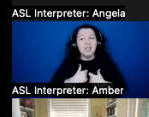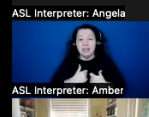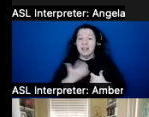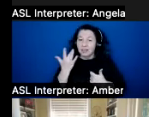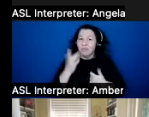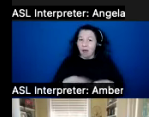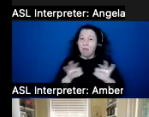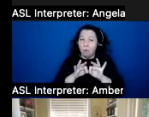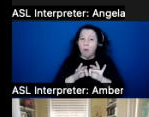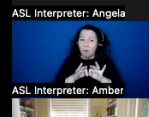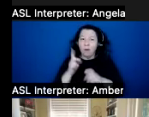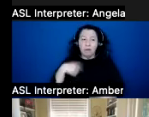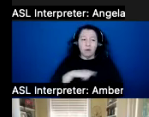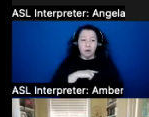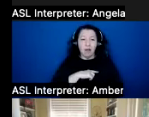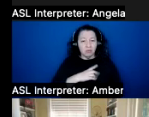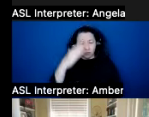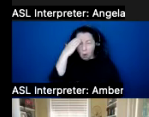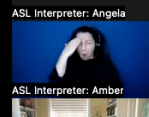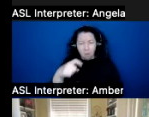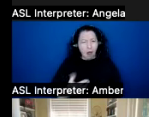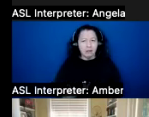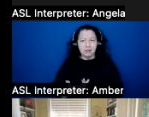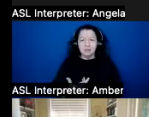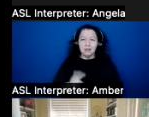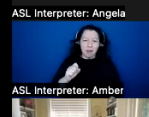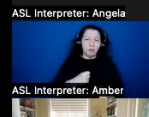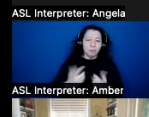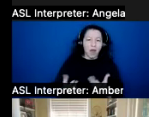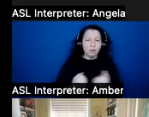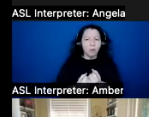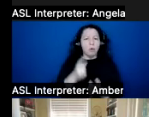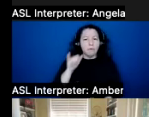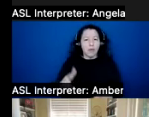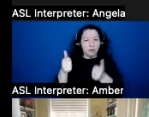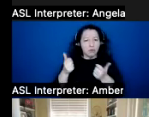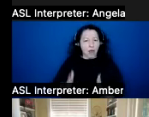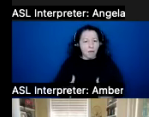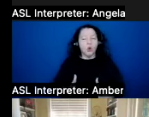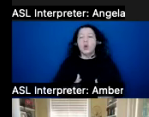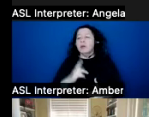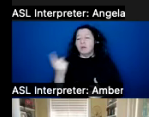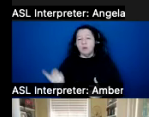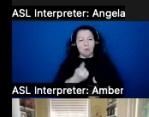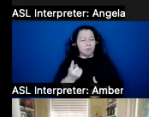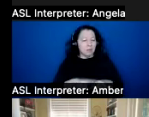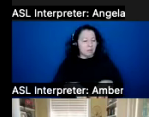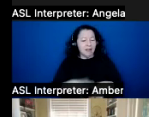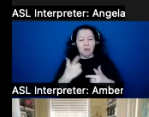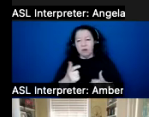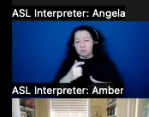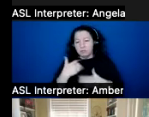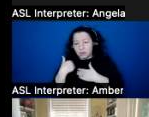this stuff and to be able to support that survivor. So it's all going to depend on your jurisdiction, who your, you